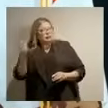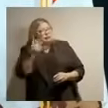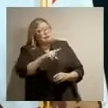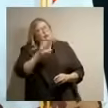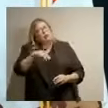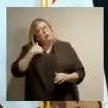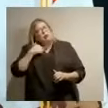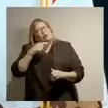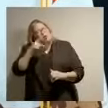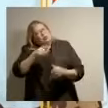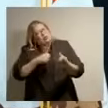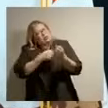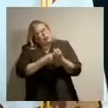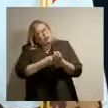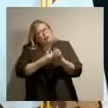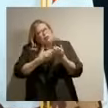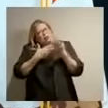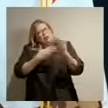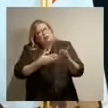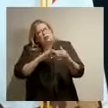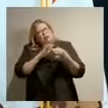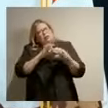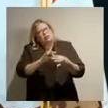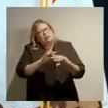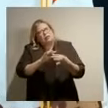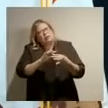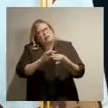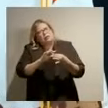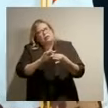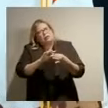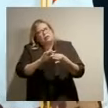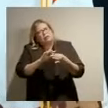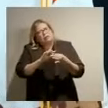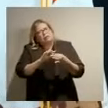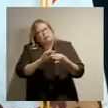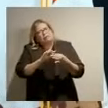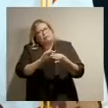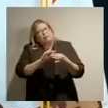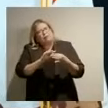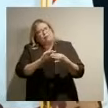changing RENA, the RENA categories, to include, for